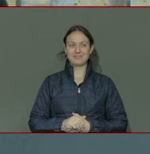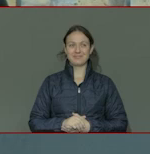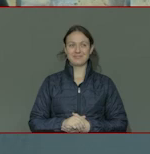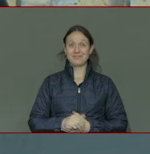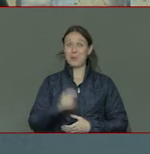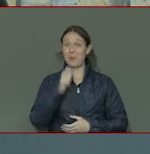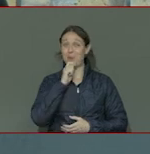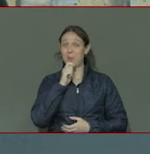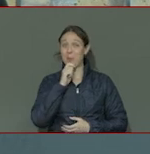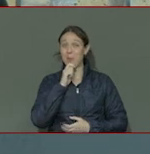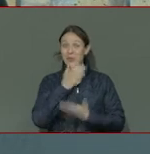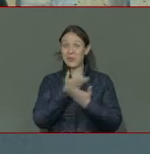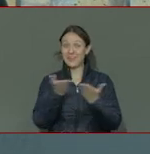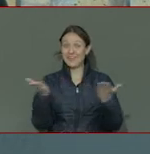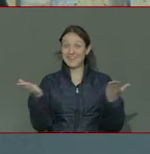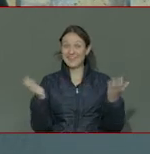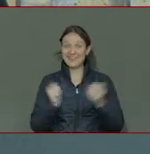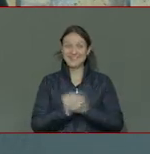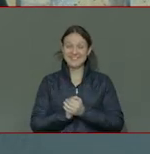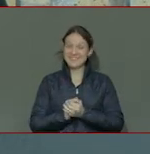Good morning to everyone.